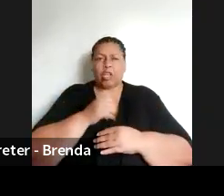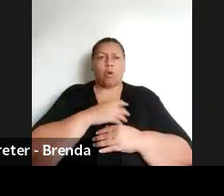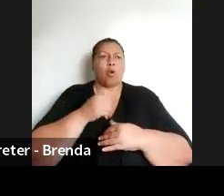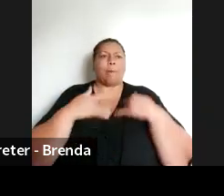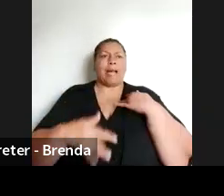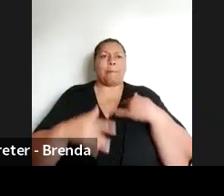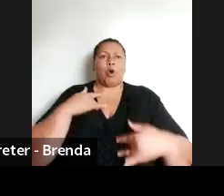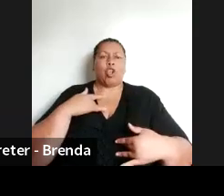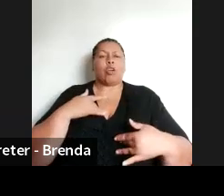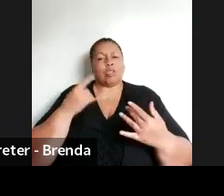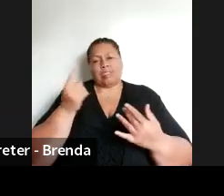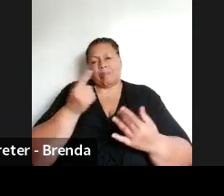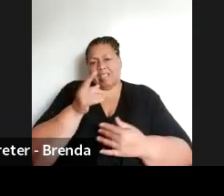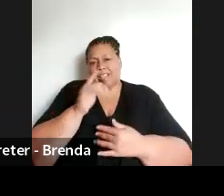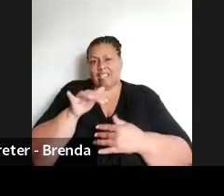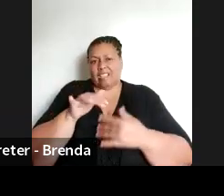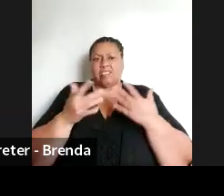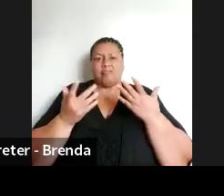something.